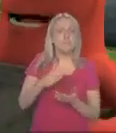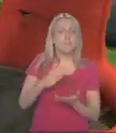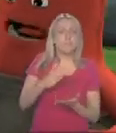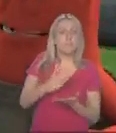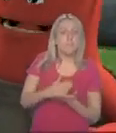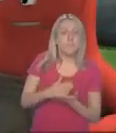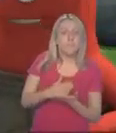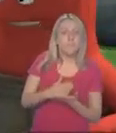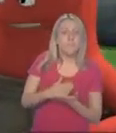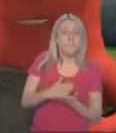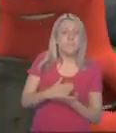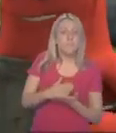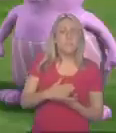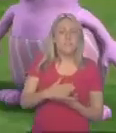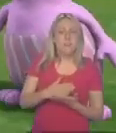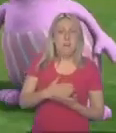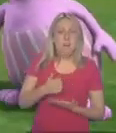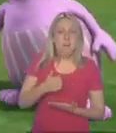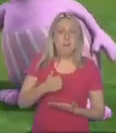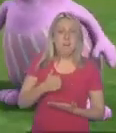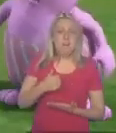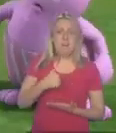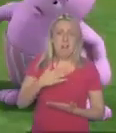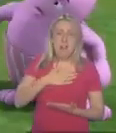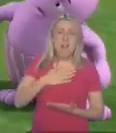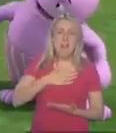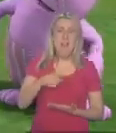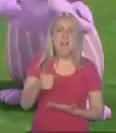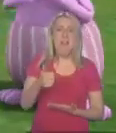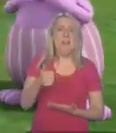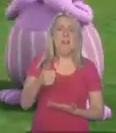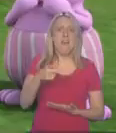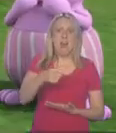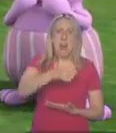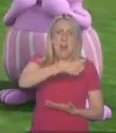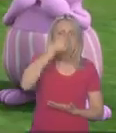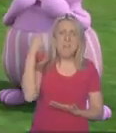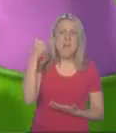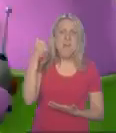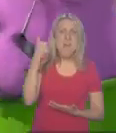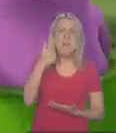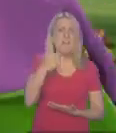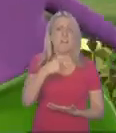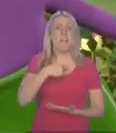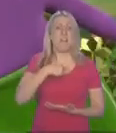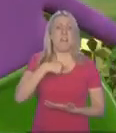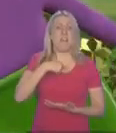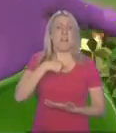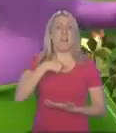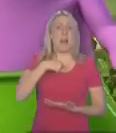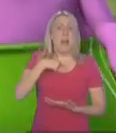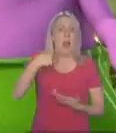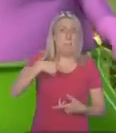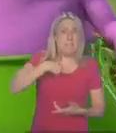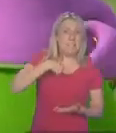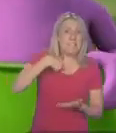Oh, I do like that. Oh, you're very clever. Hi, let me down. So, you see, you can